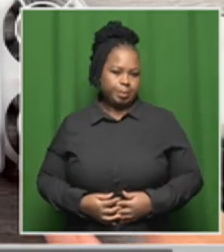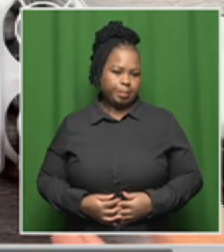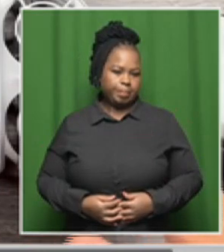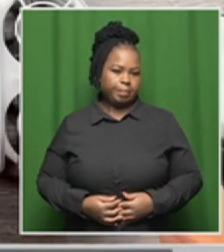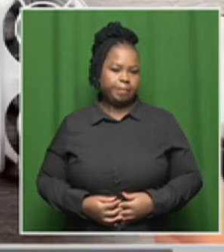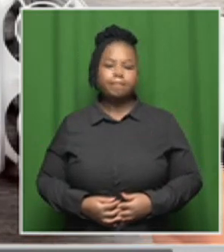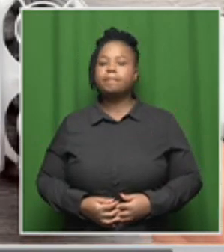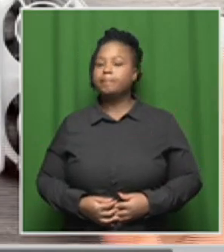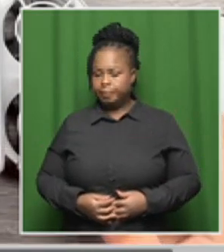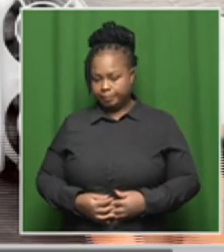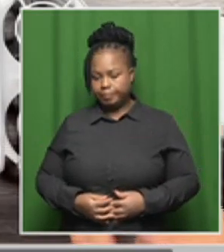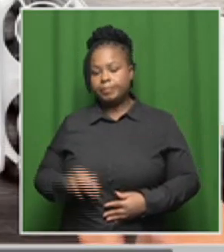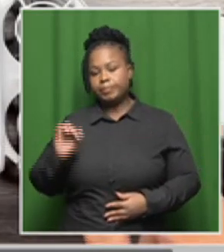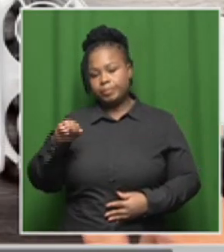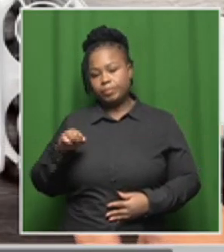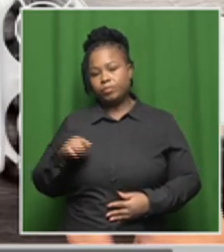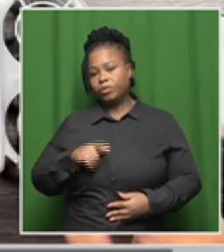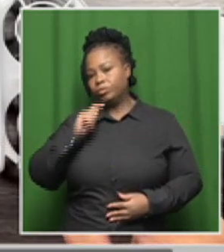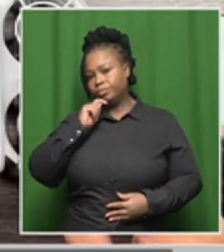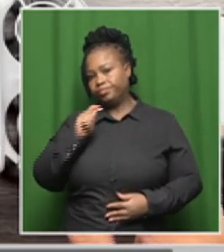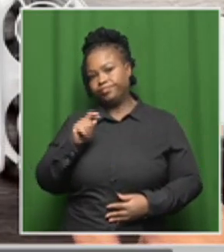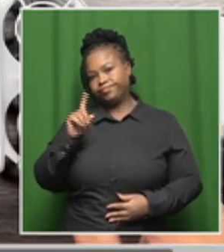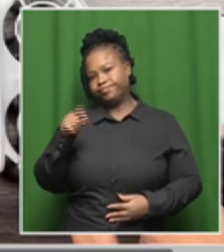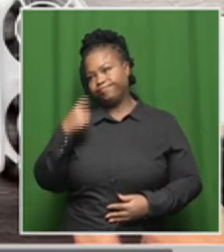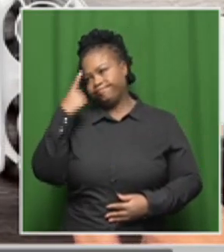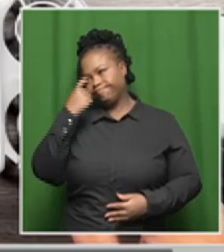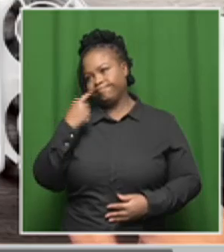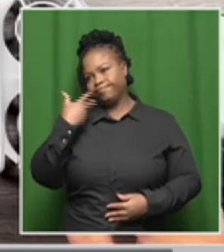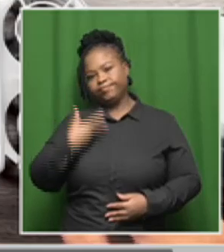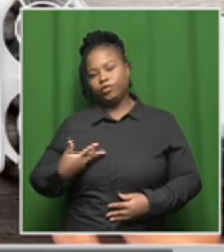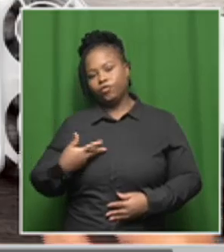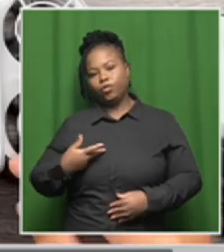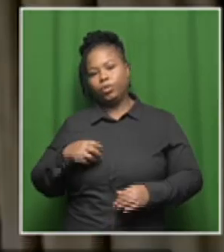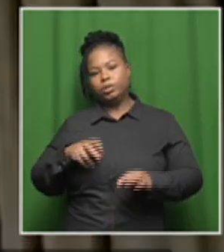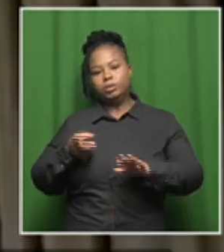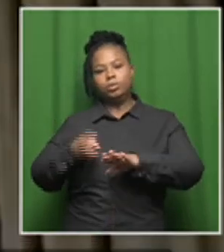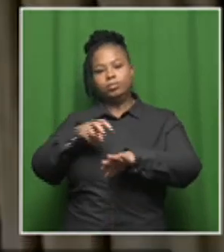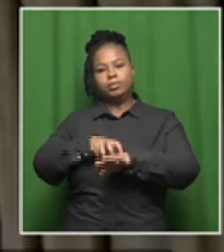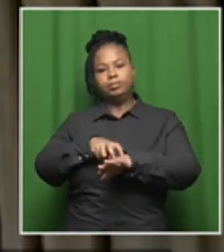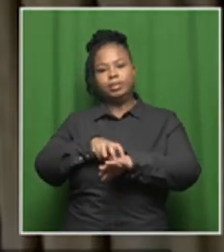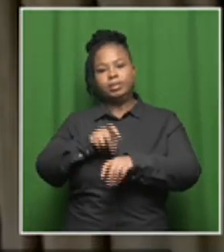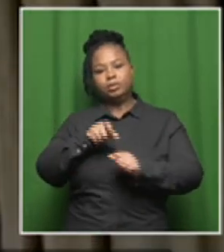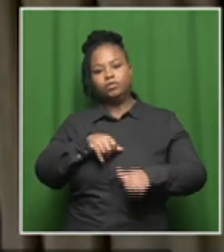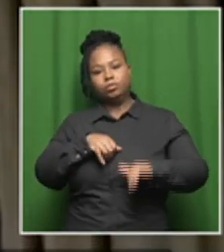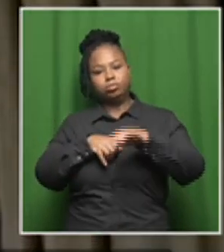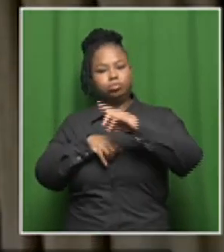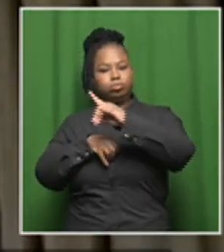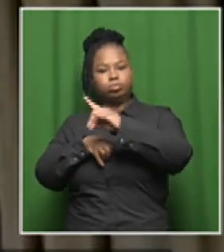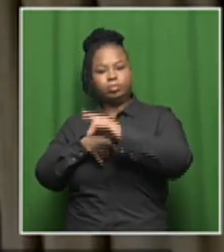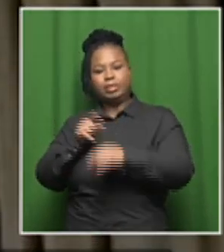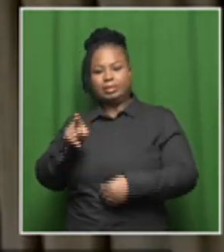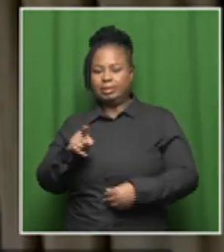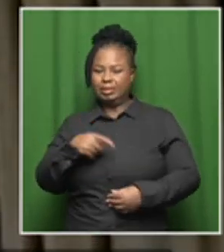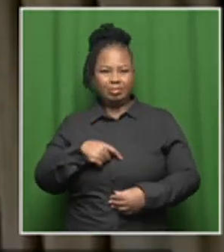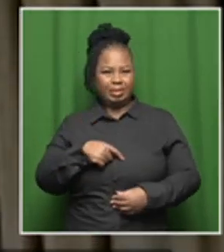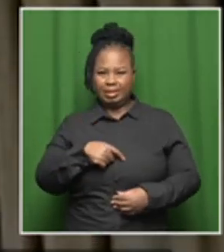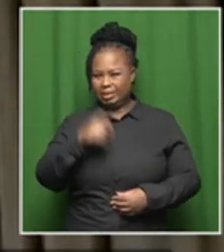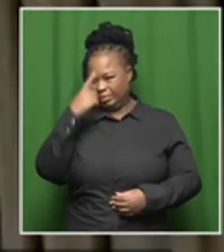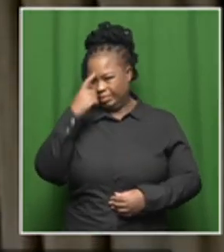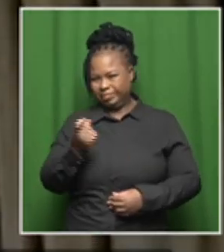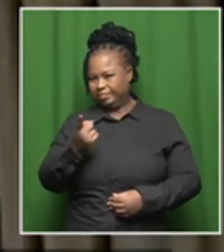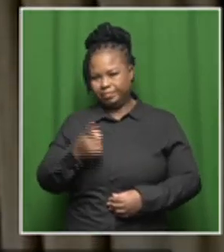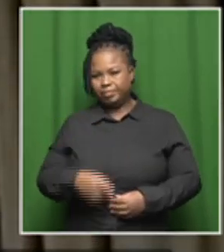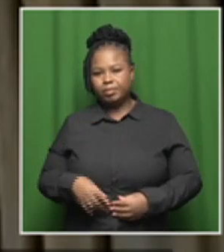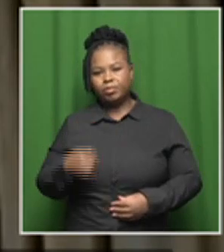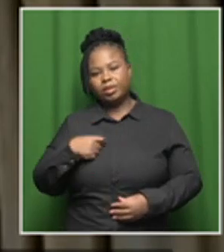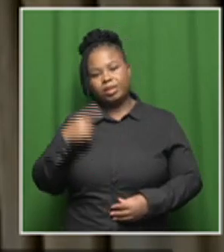Well, yeah, I have to say you've probably asked the wrong chappie about passenger-carrying drones, because I remain a great cynic about them. I think that